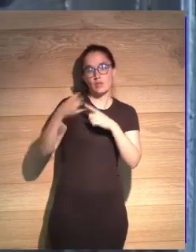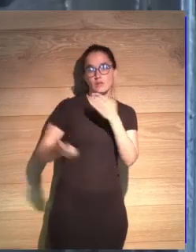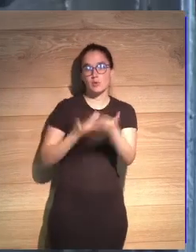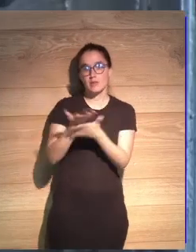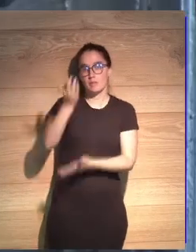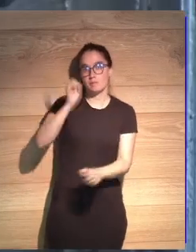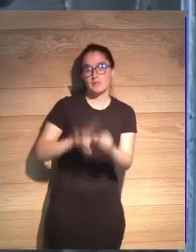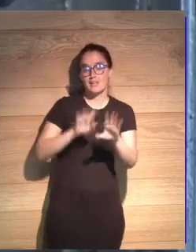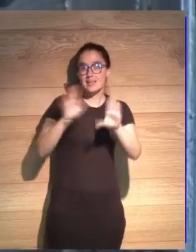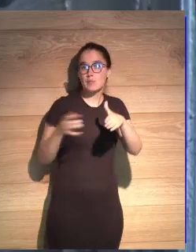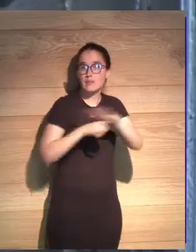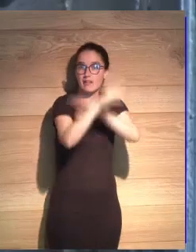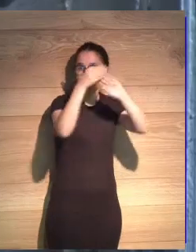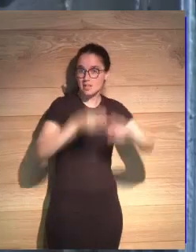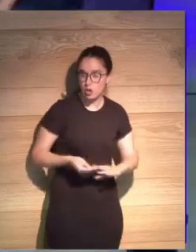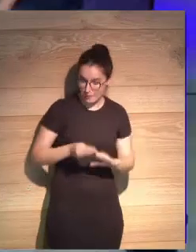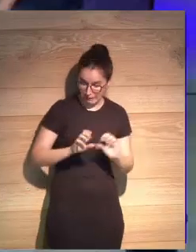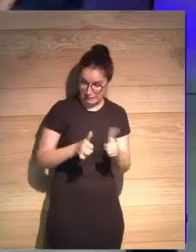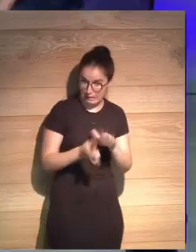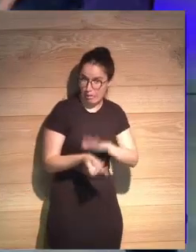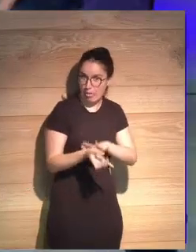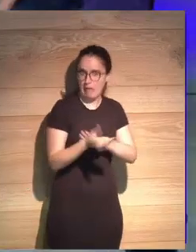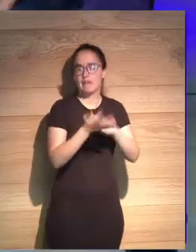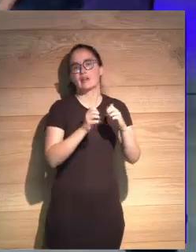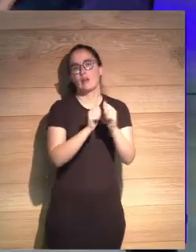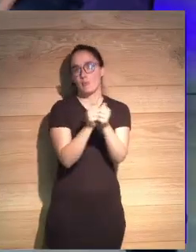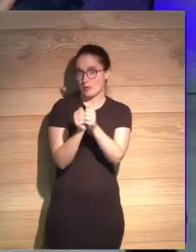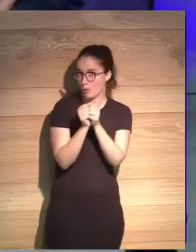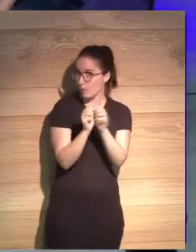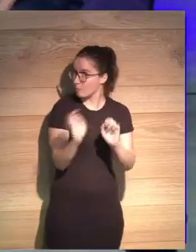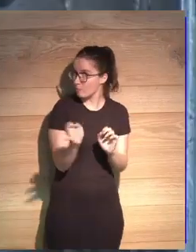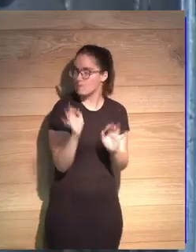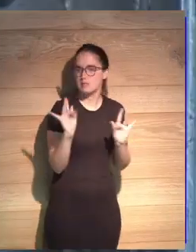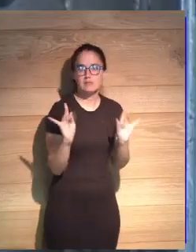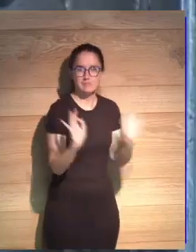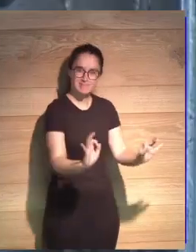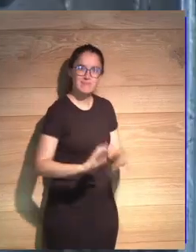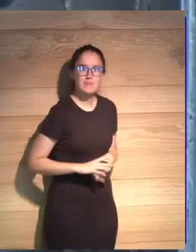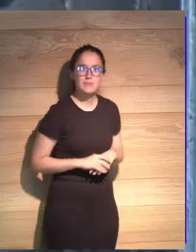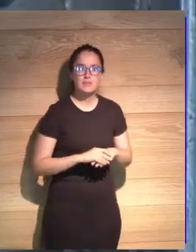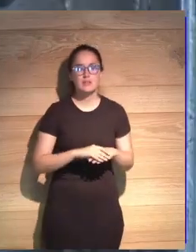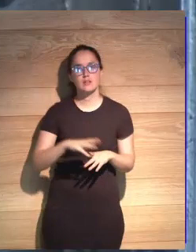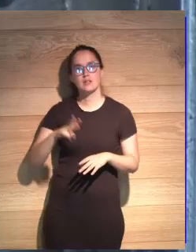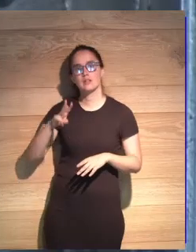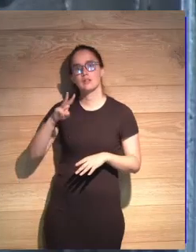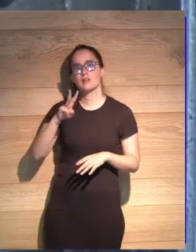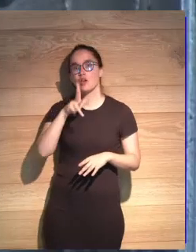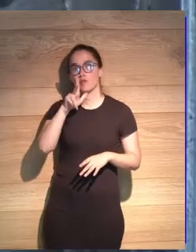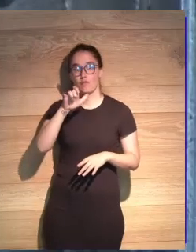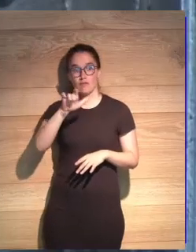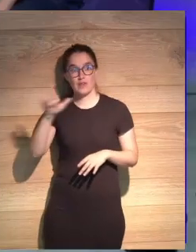where neuroscientists are asking to be involved in the design